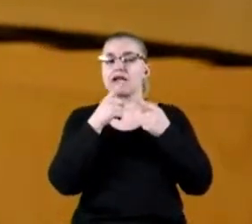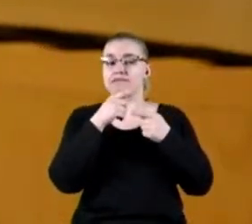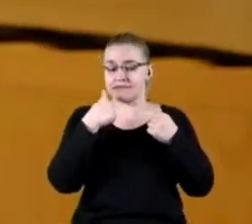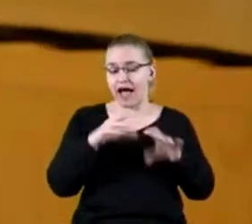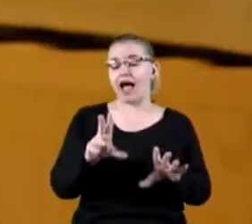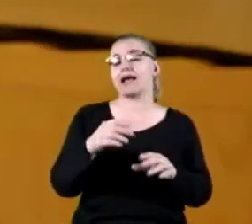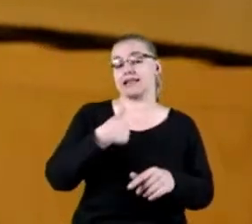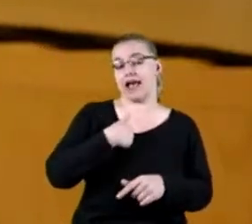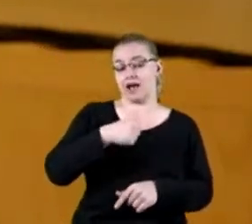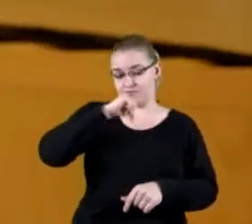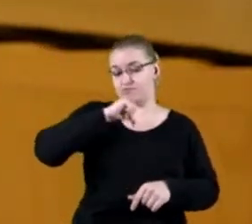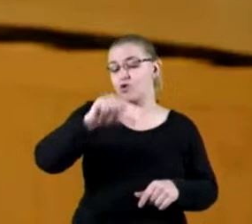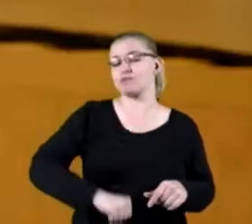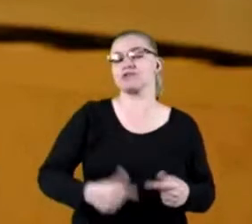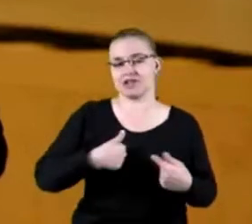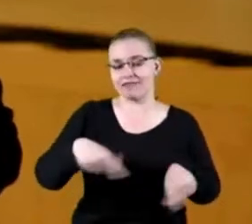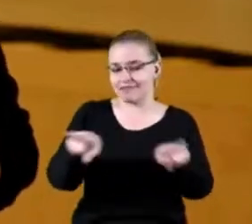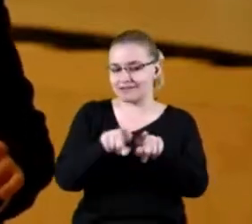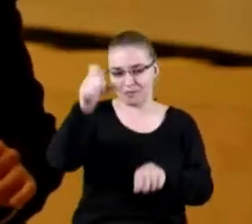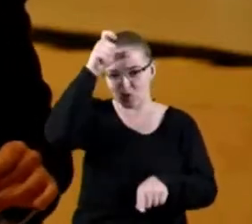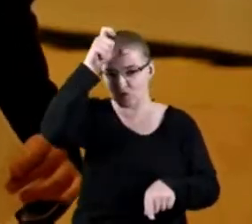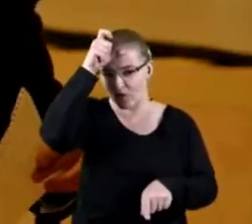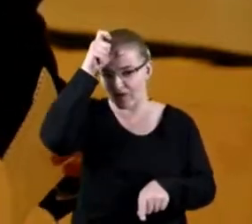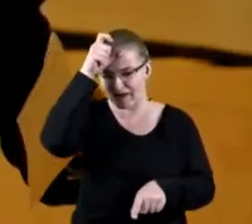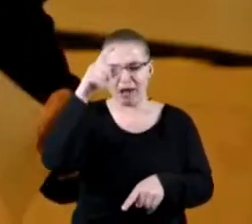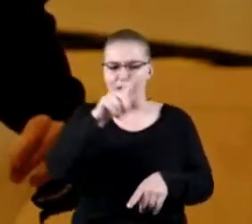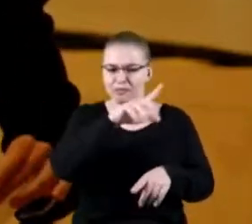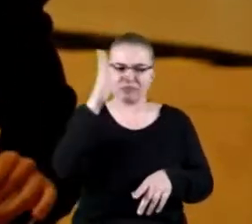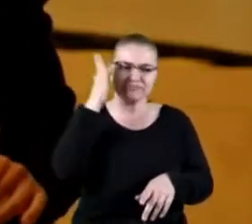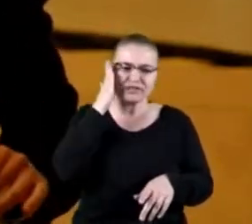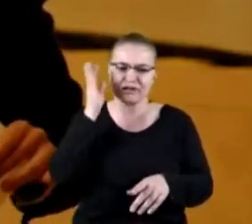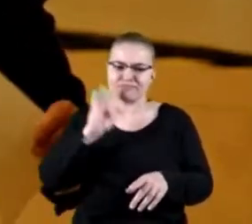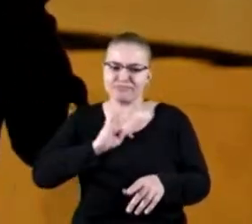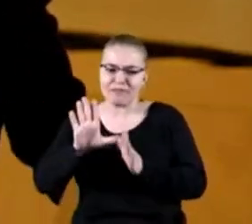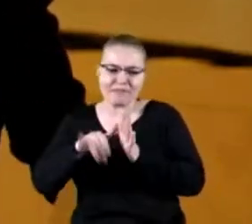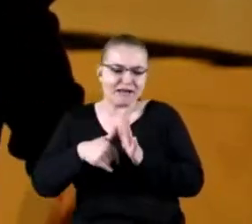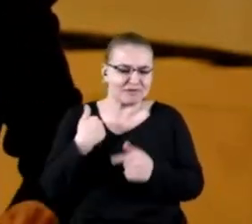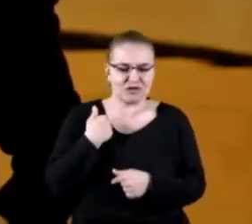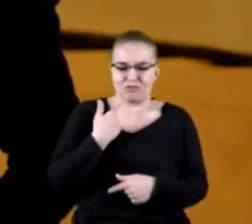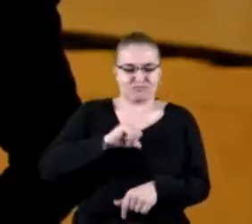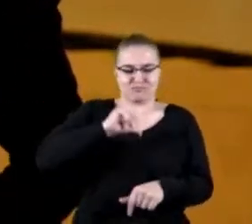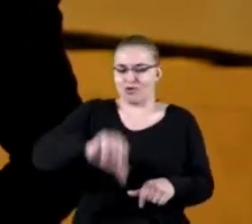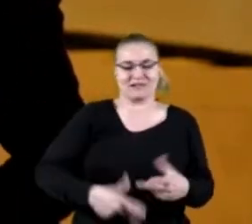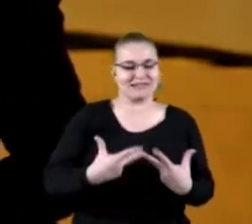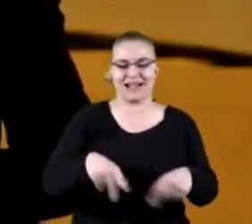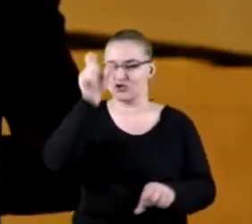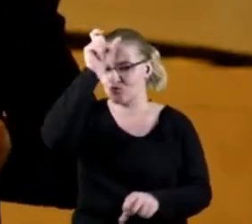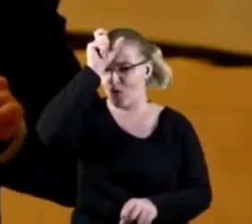I was a mayor, human beings. And mayors like and need to cry together.